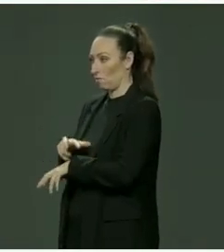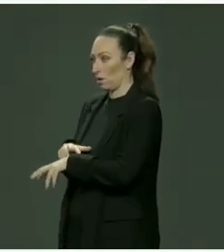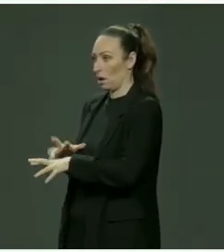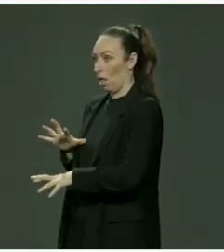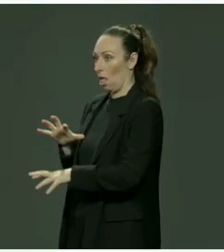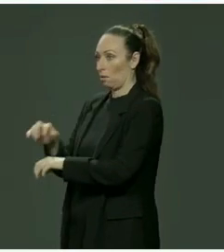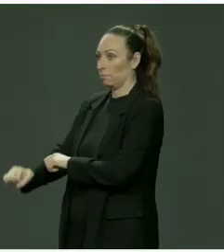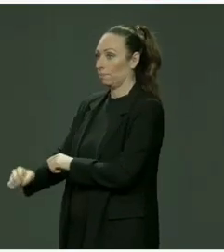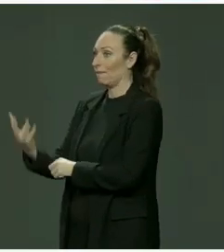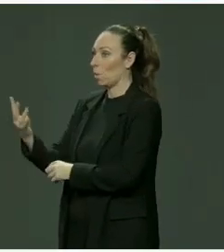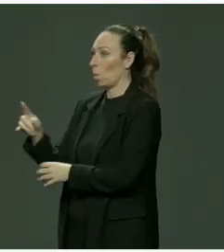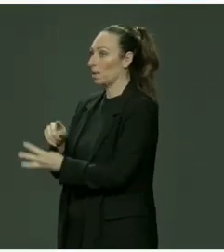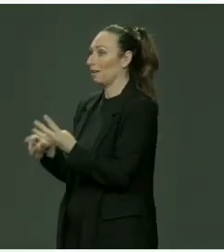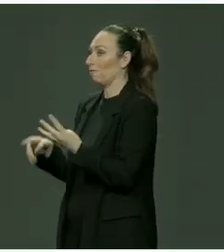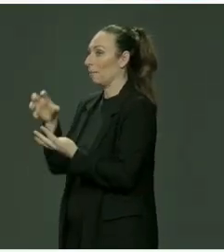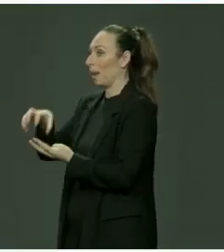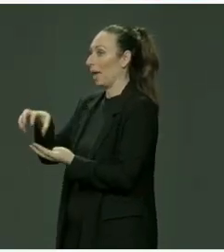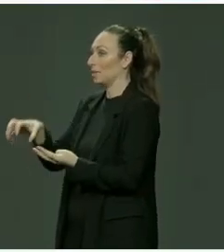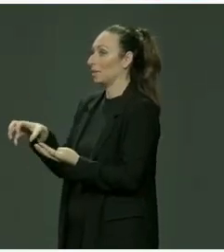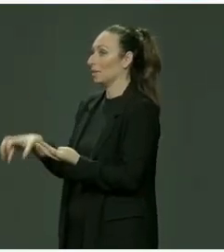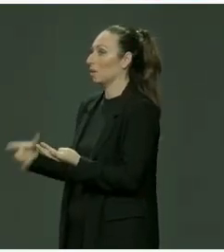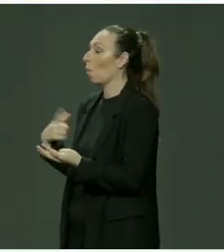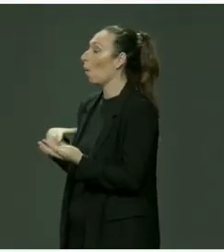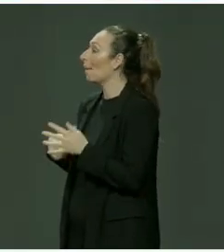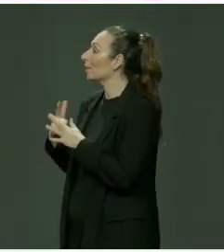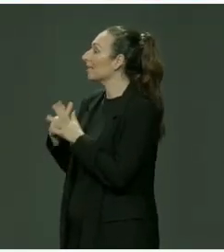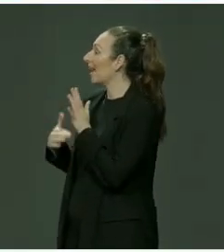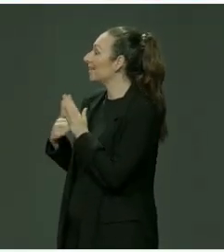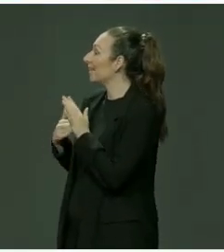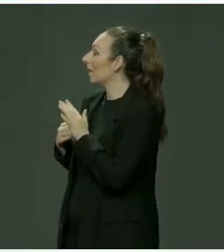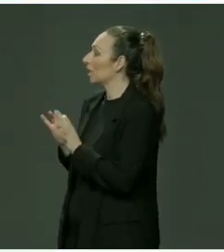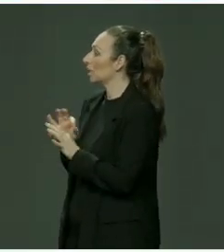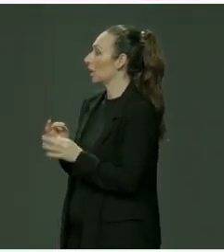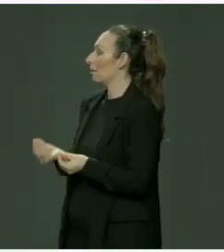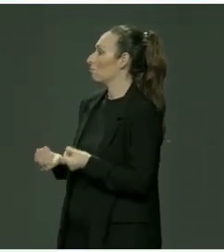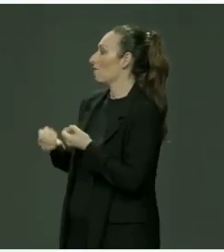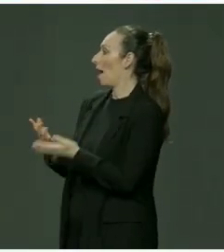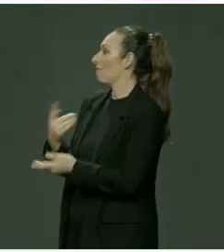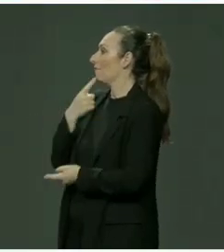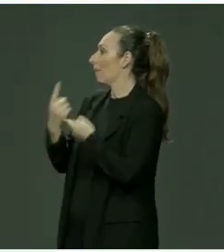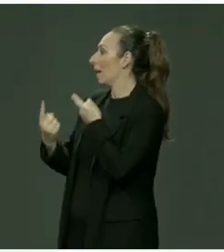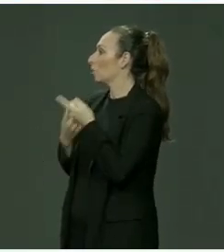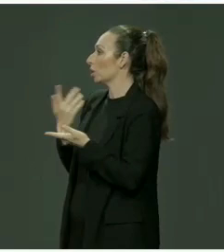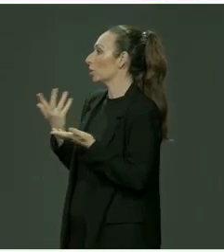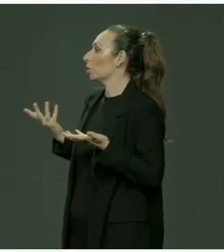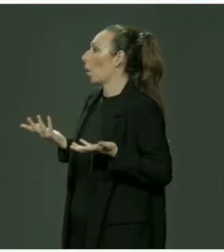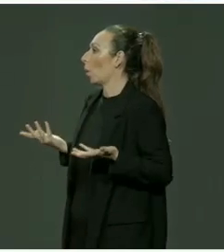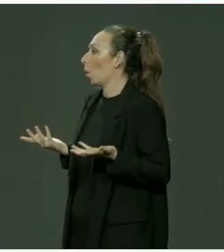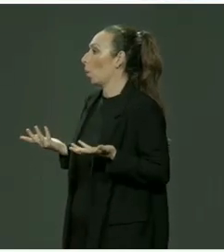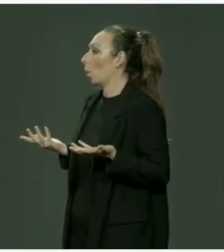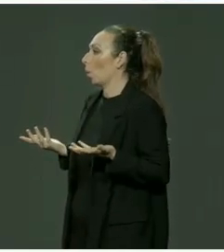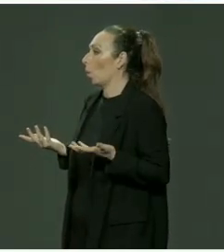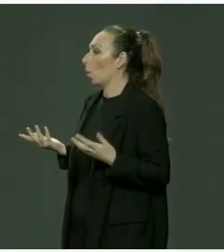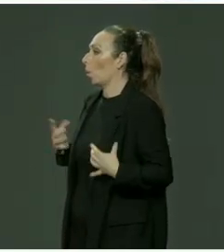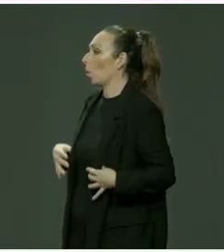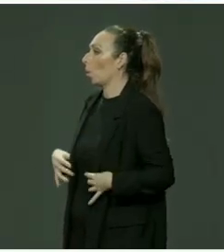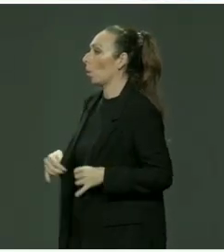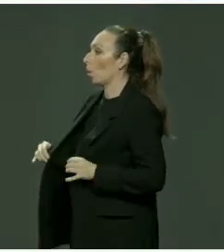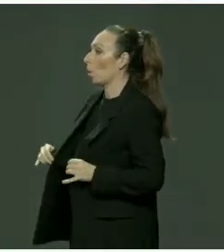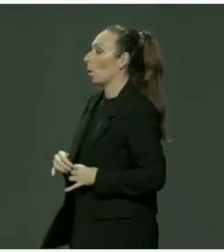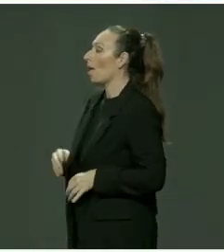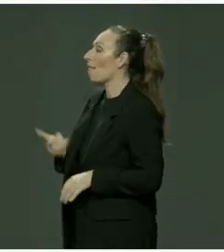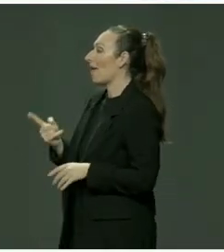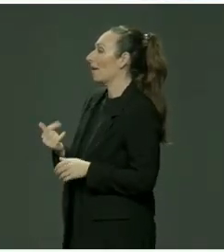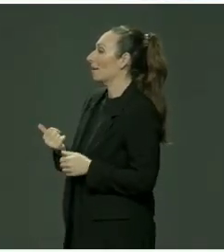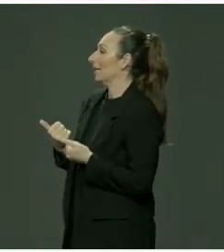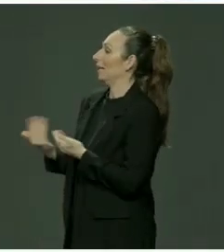is because ANZ is not likely to have provided the information. And so that adds some context to what